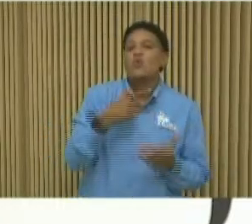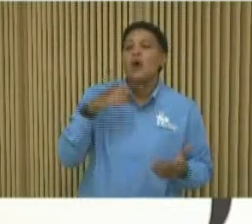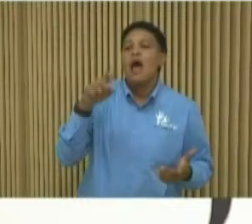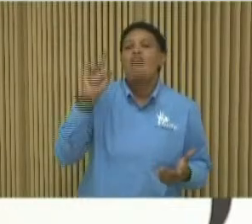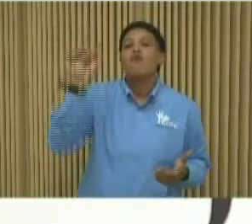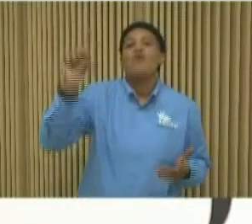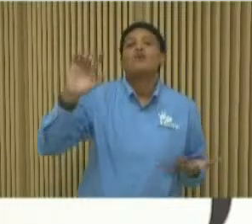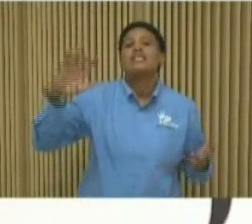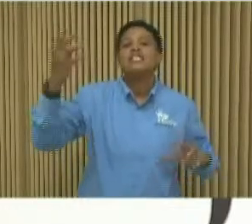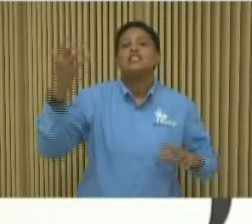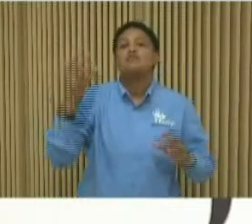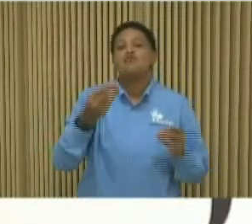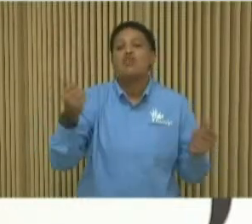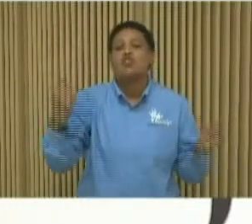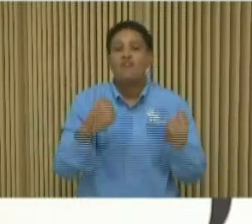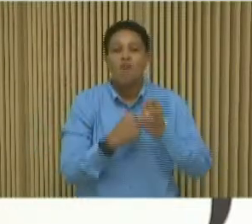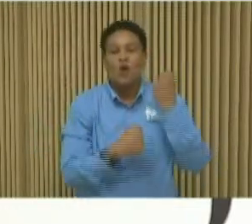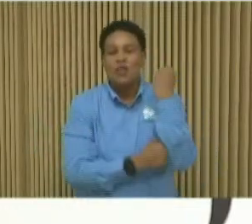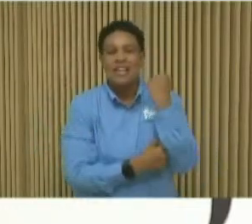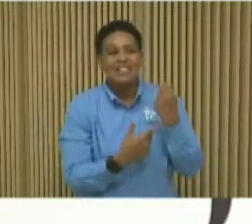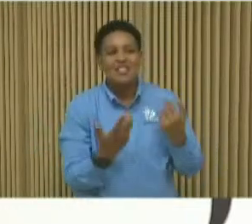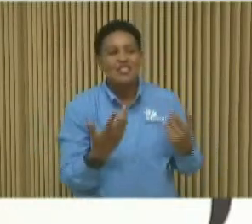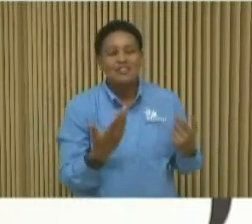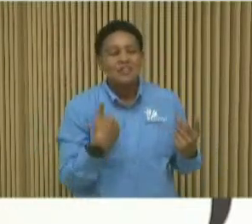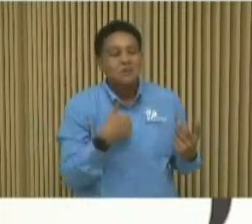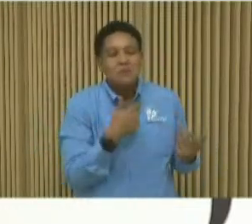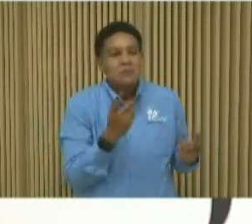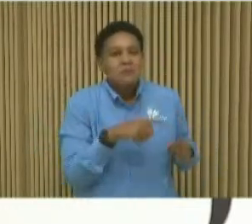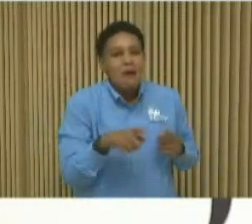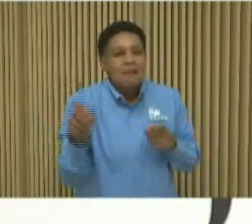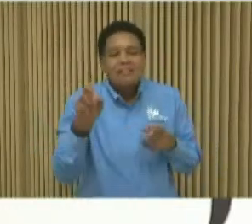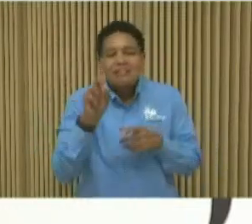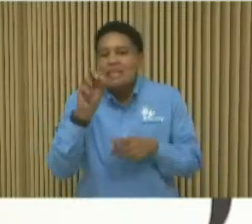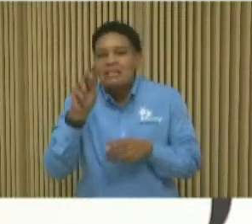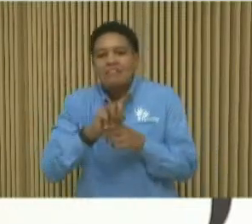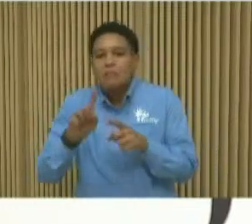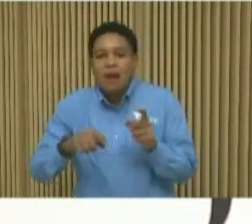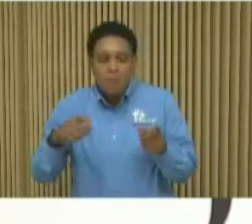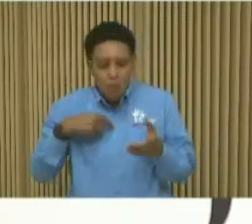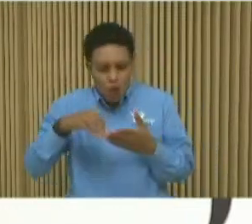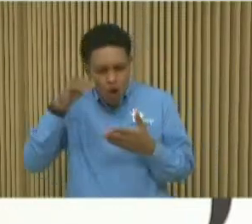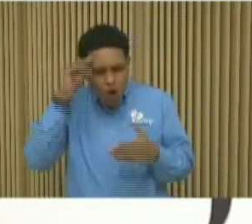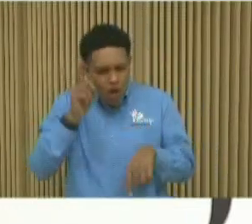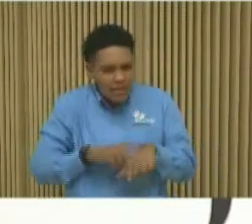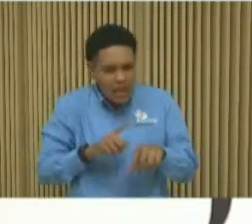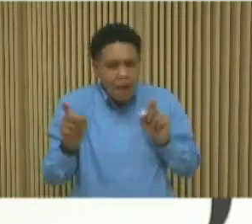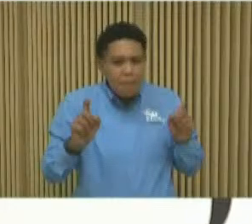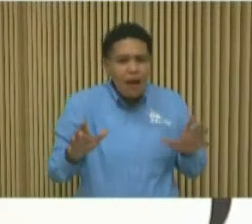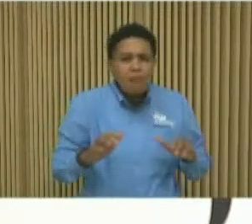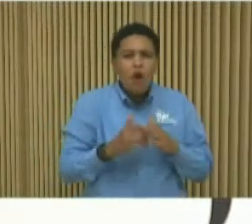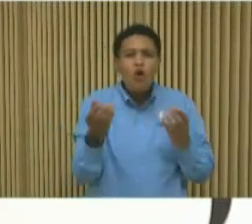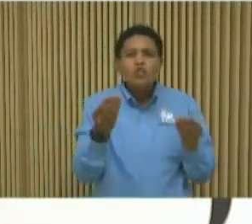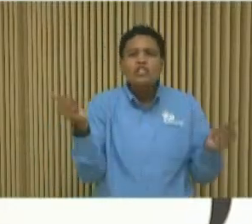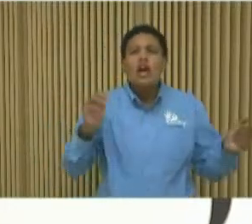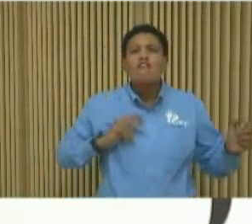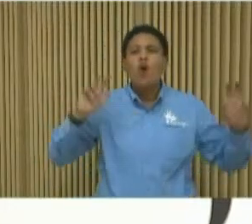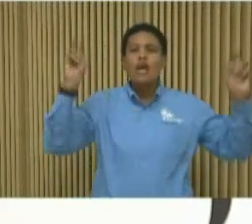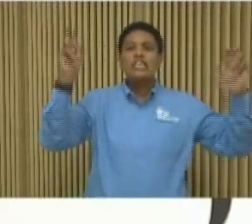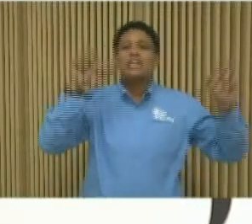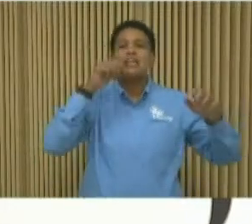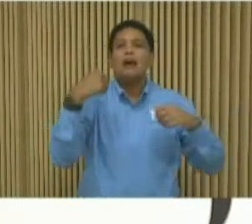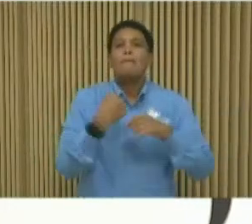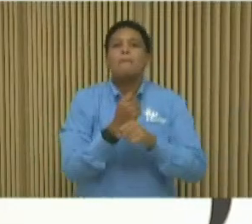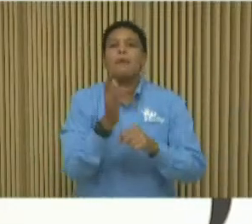Dispute Resolution Foundation. And there we learned time management, how to solve our issues and not to make it